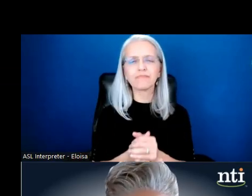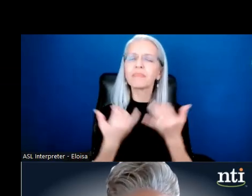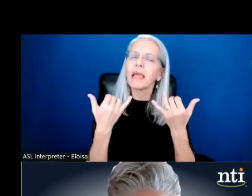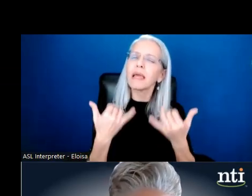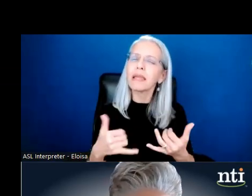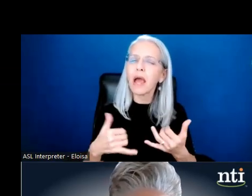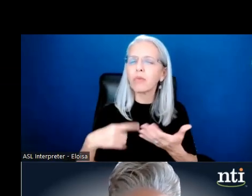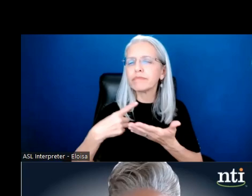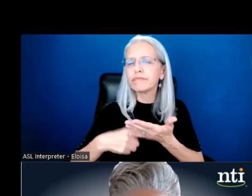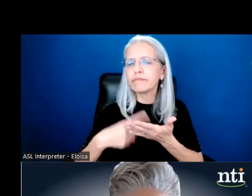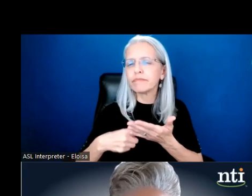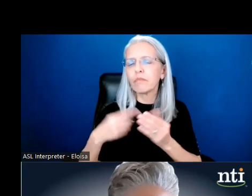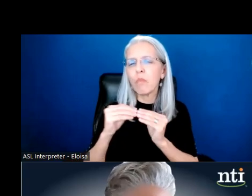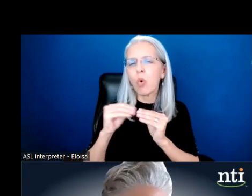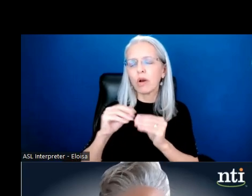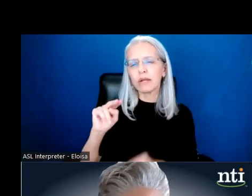about NTI.